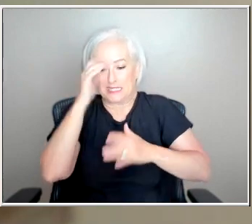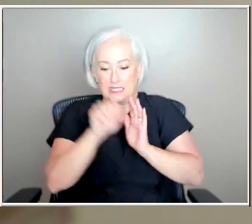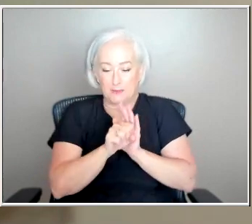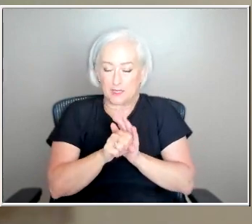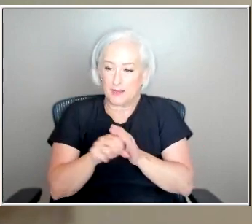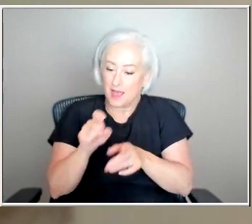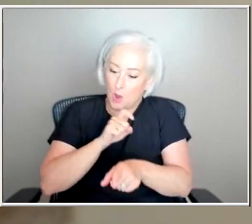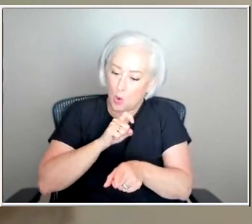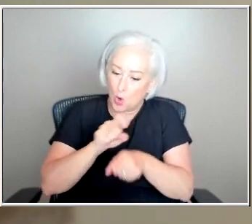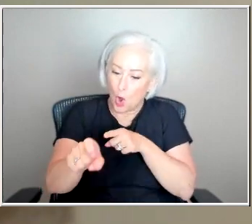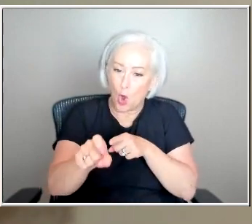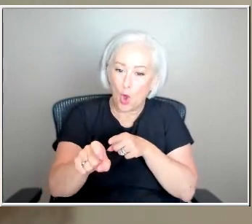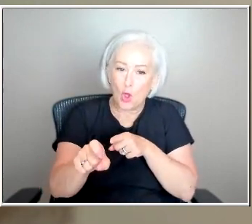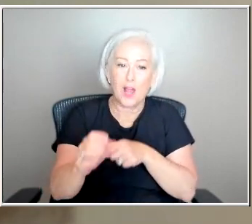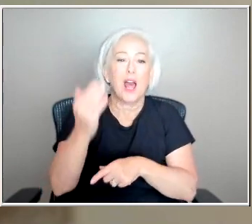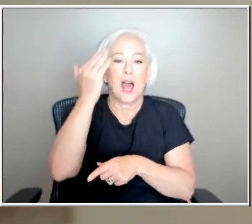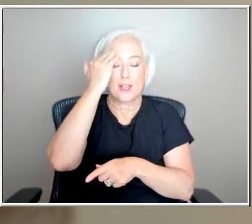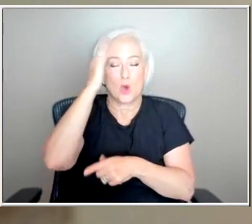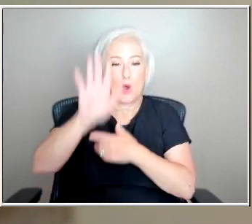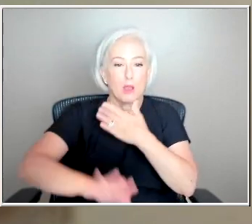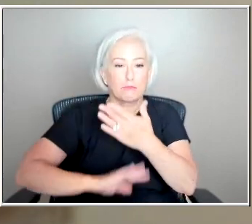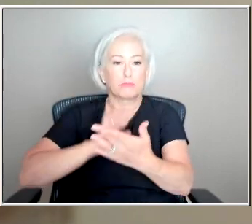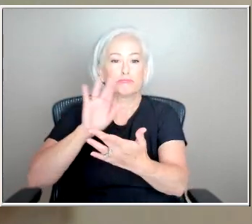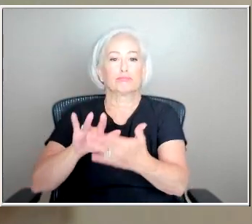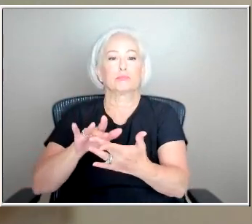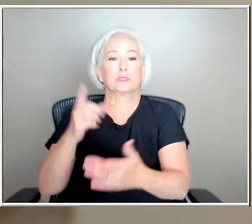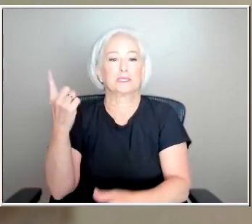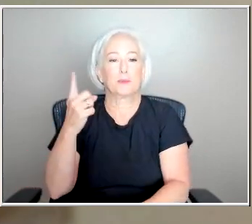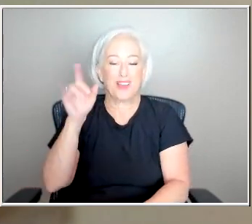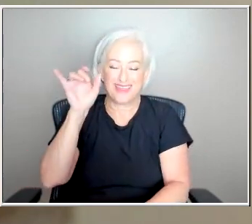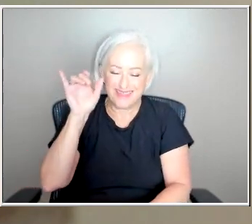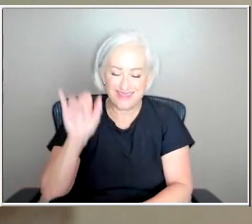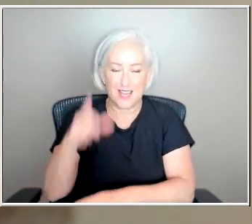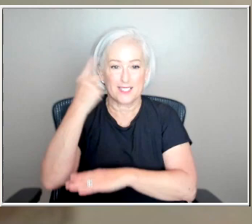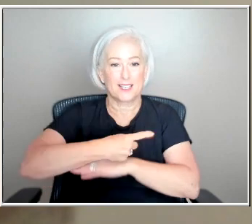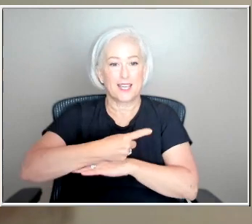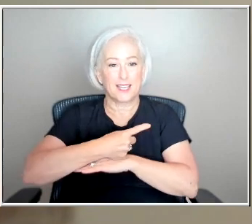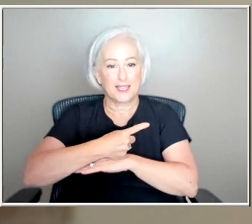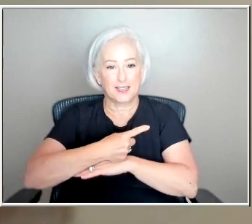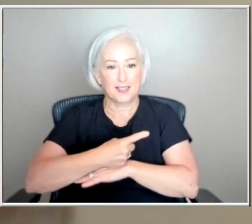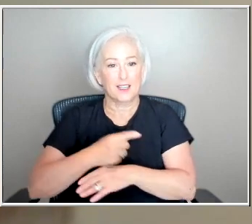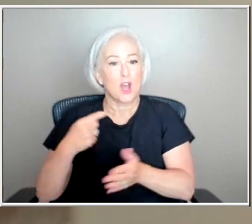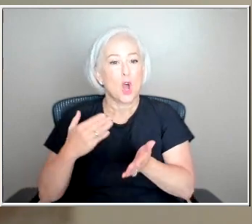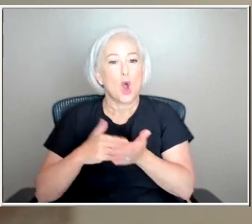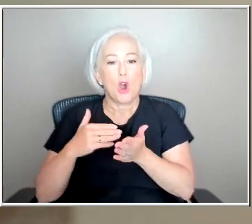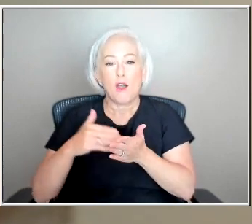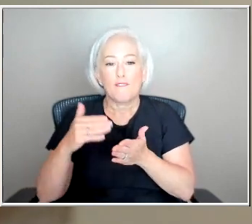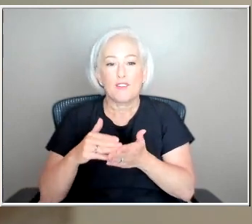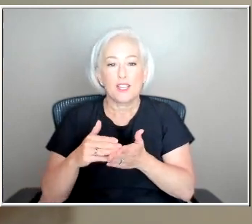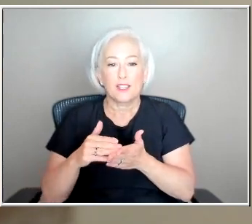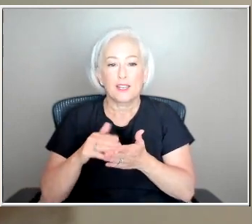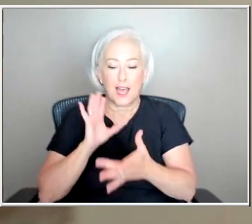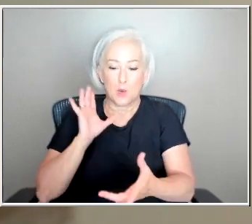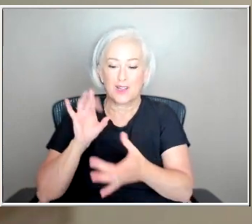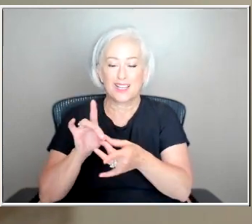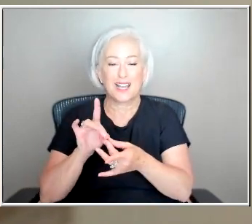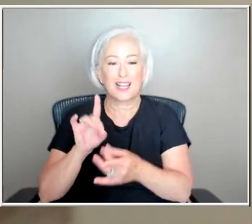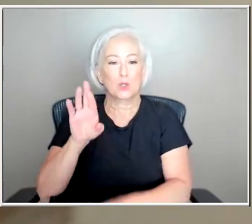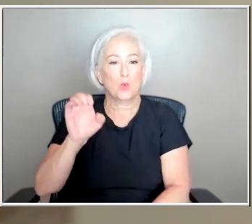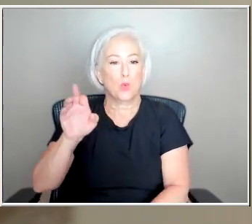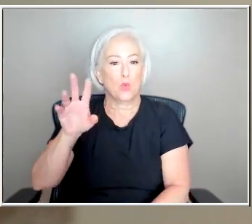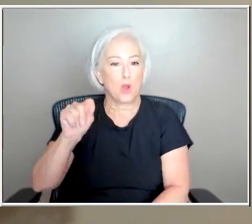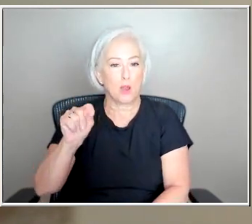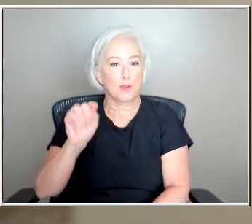know I'm going to get in contact with someone that day. And oftentimes I'll even end up on the phone with Robert himself, her